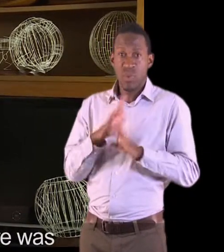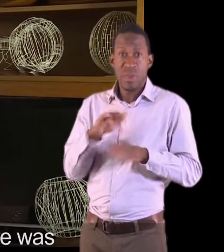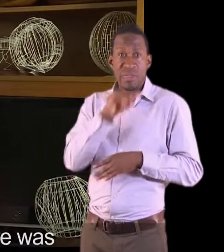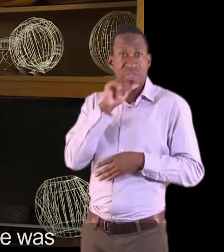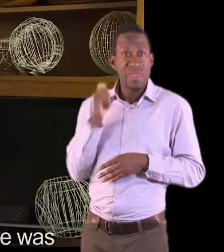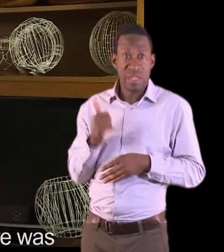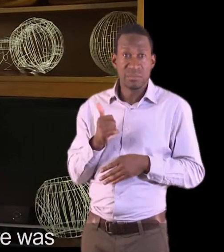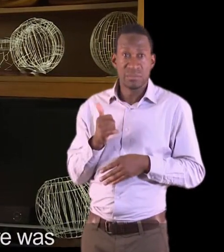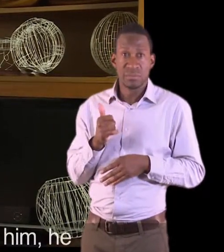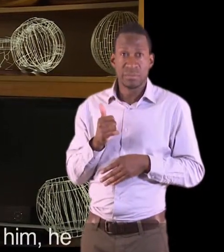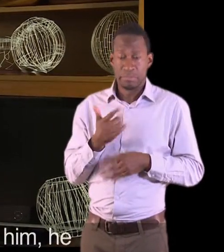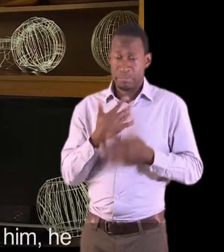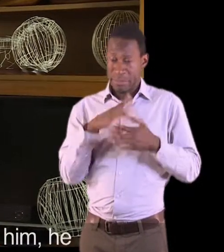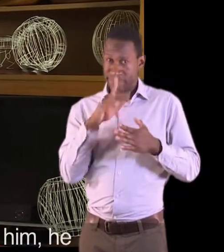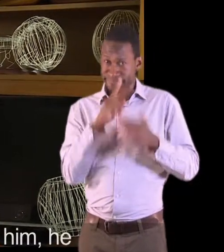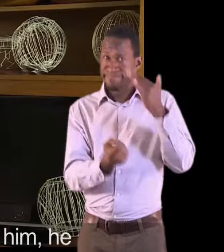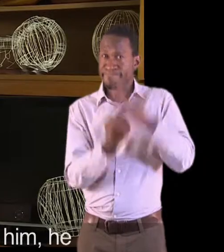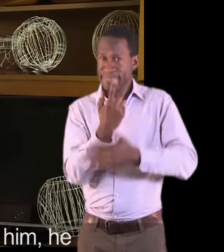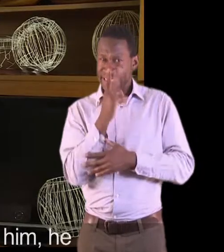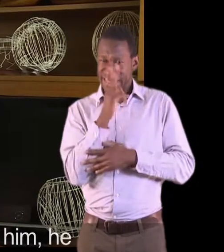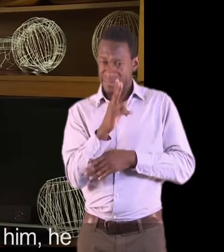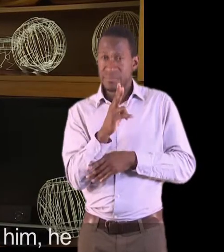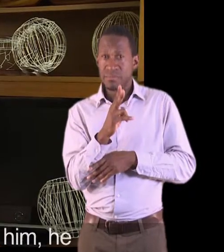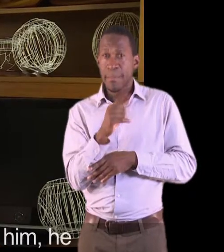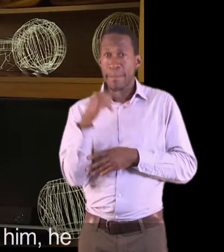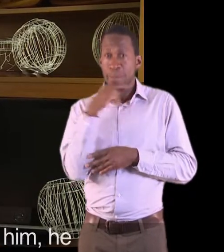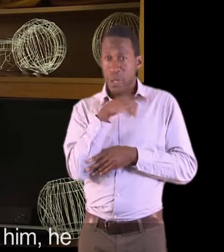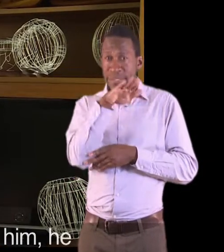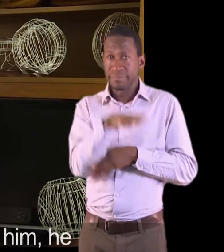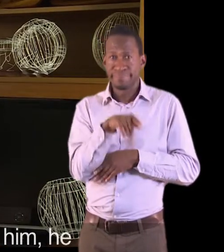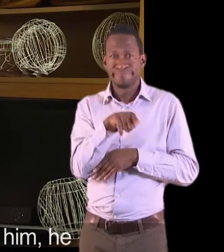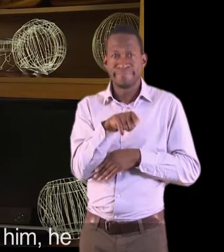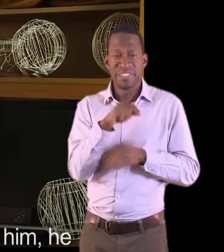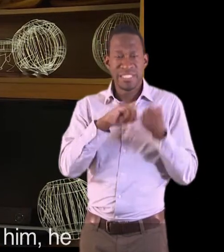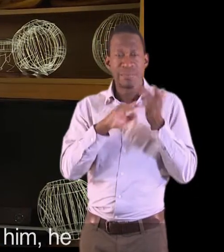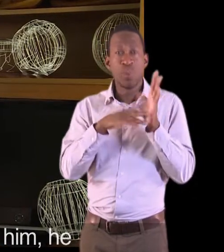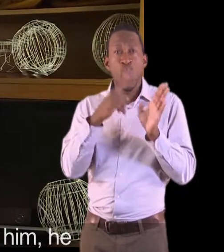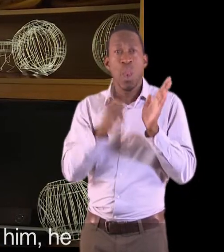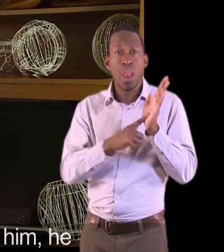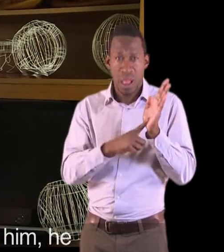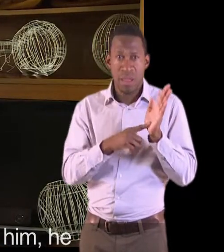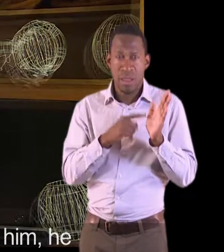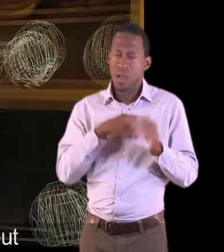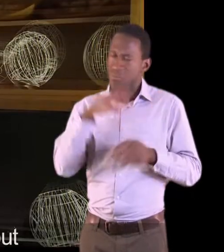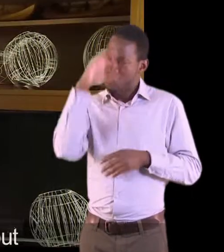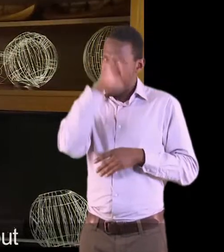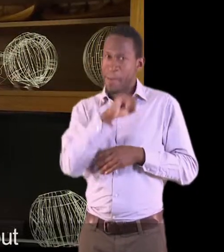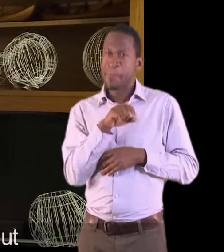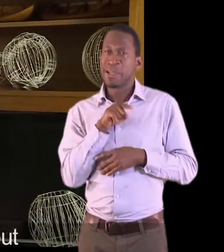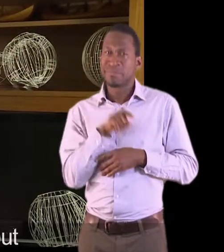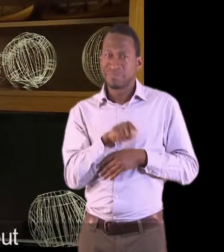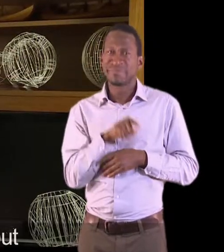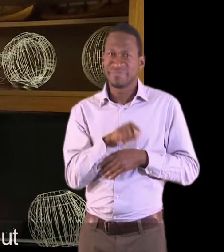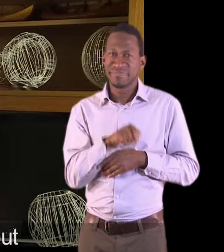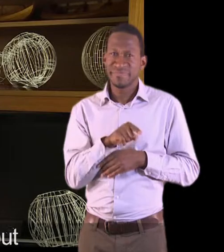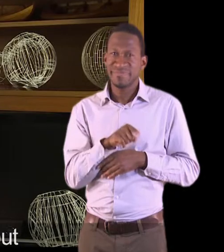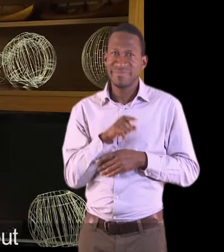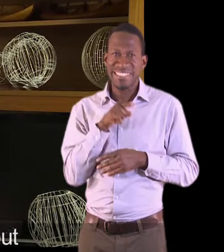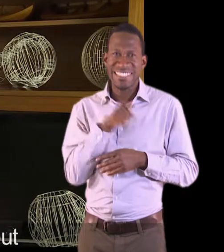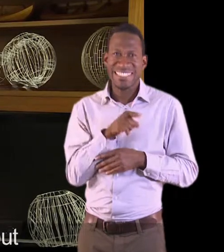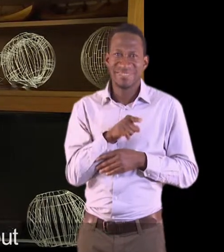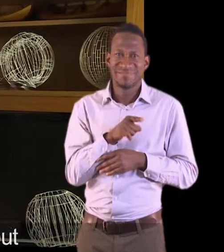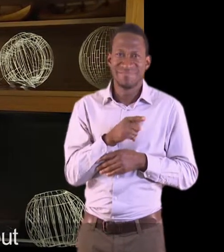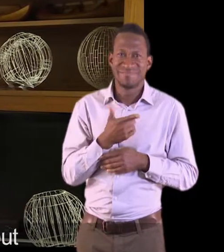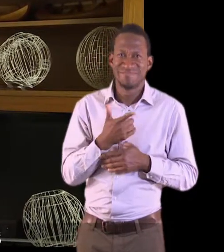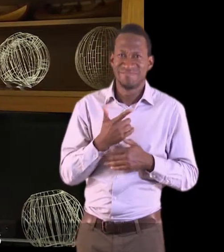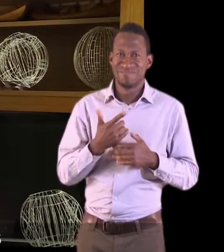called Small. Always remember him. He was a thick-set, tough-looking boy. I've seen him put Small